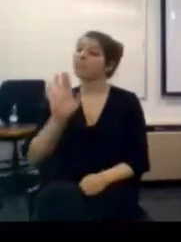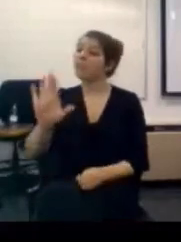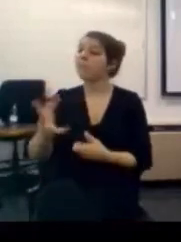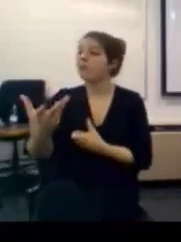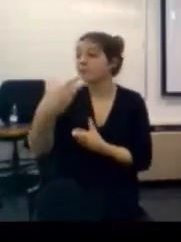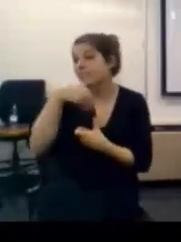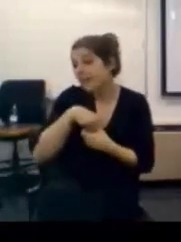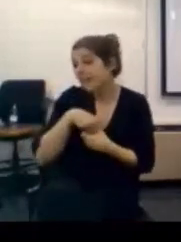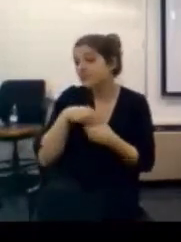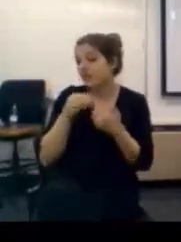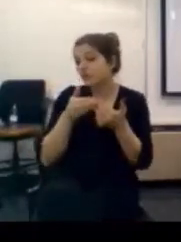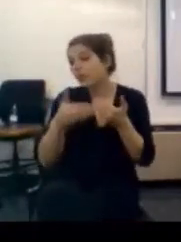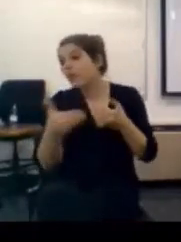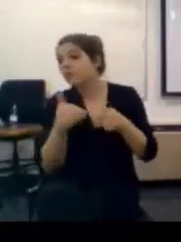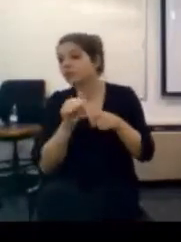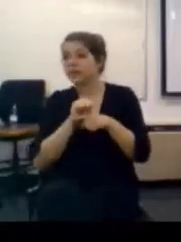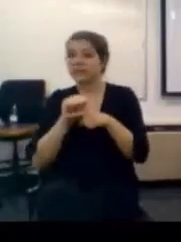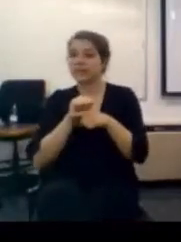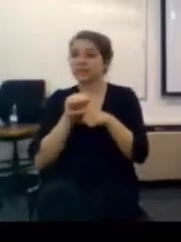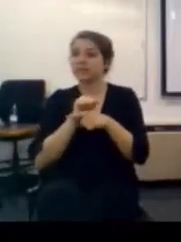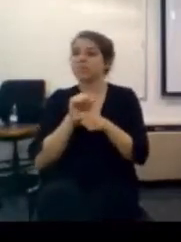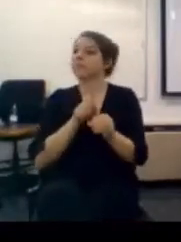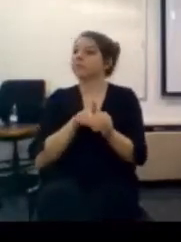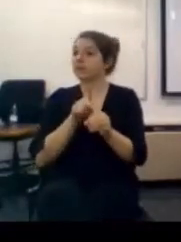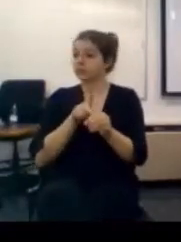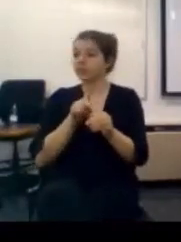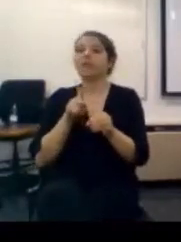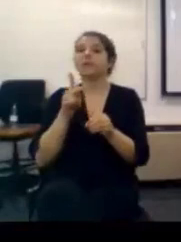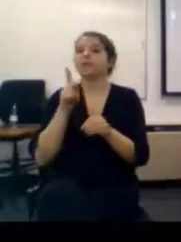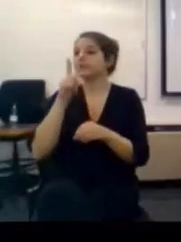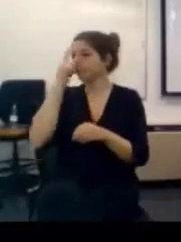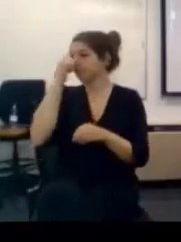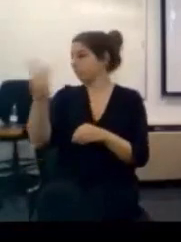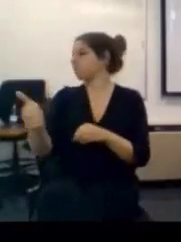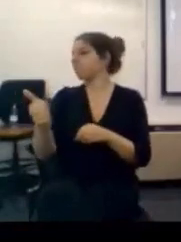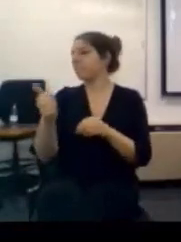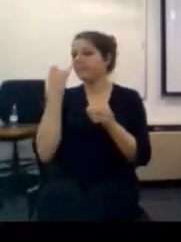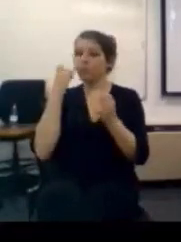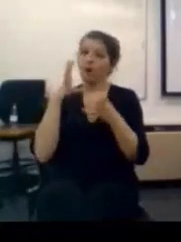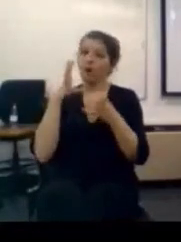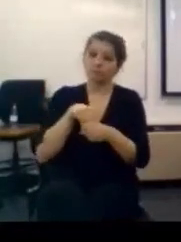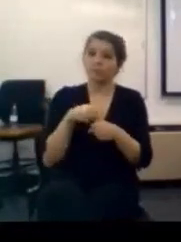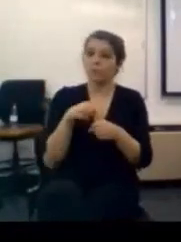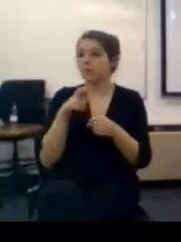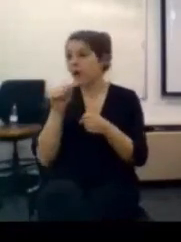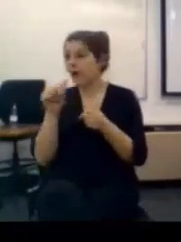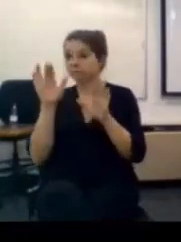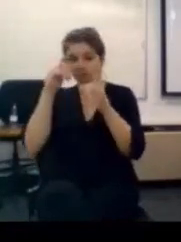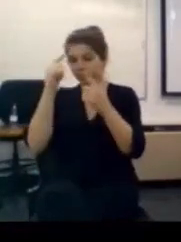And just know that your level of participation throughout the training is up to you.